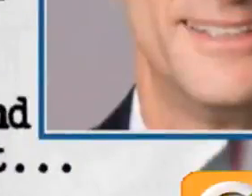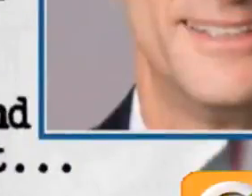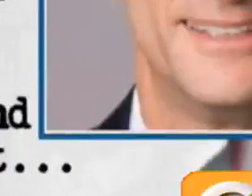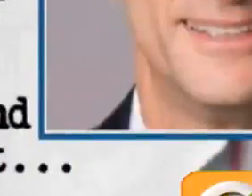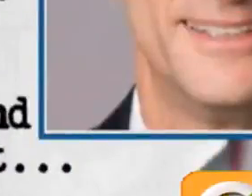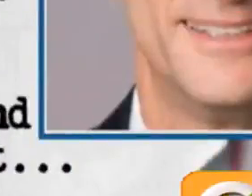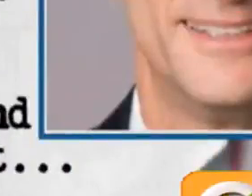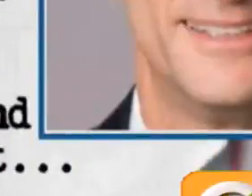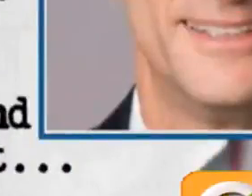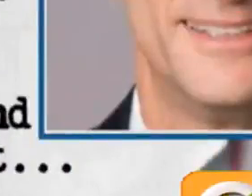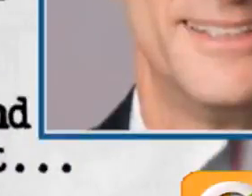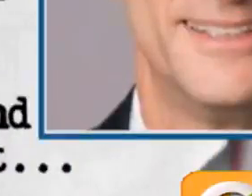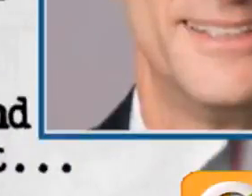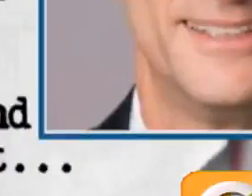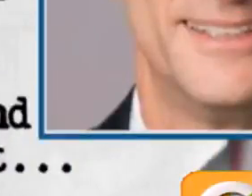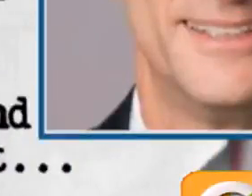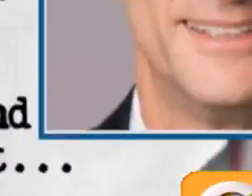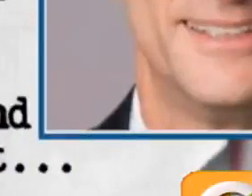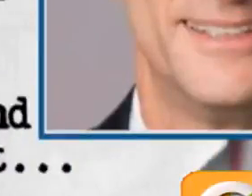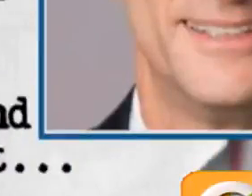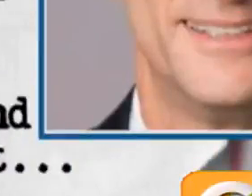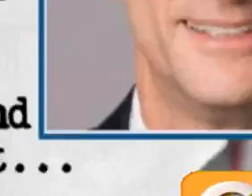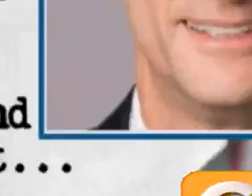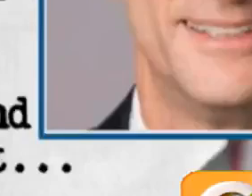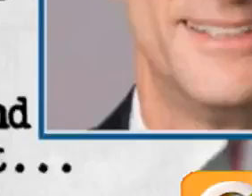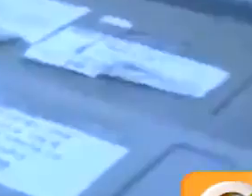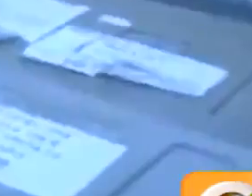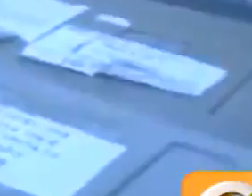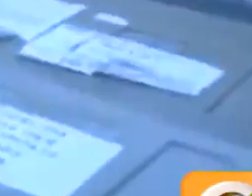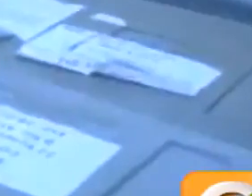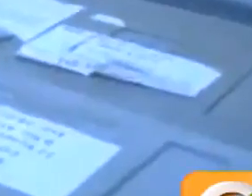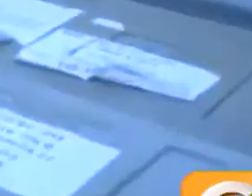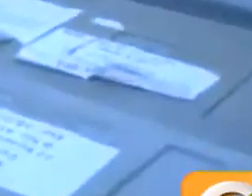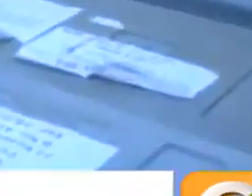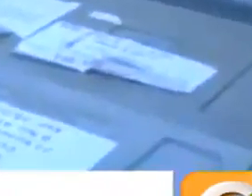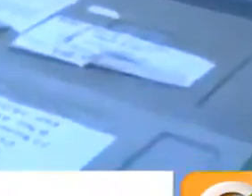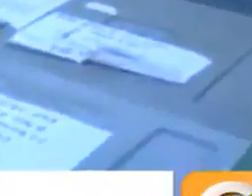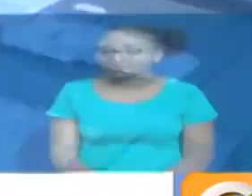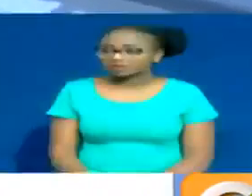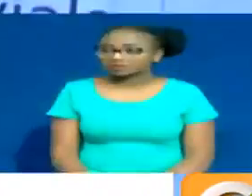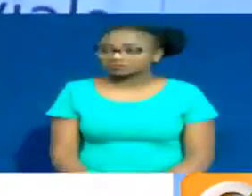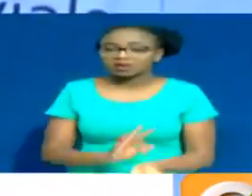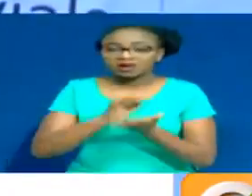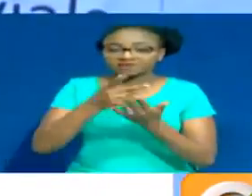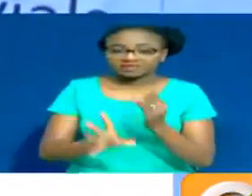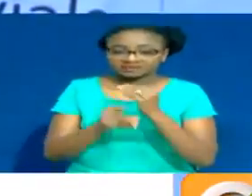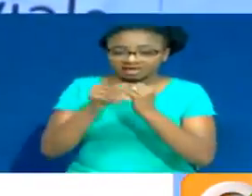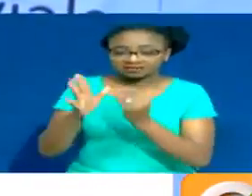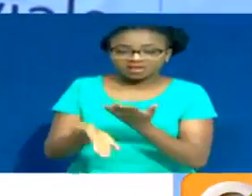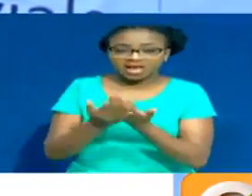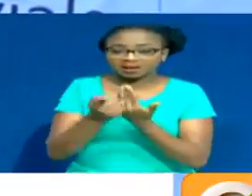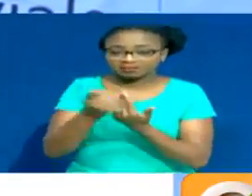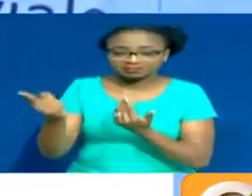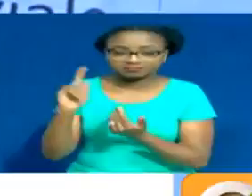In a press statement, the bank said the additional financing will enable Kenya to procure more vaccines via the African